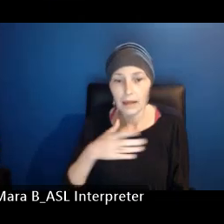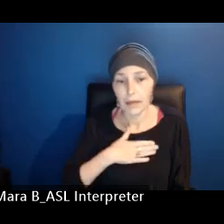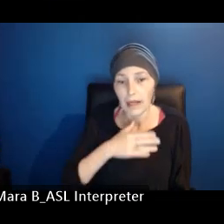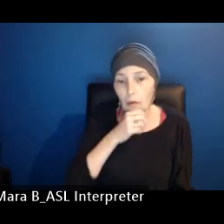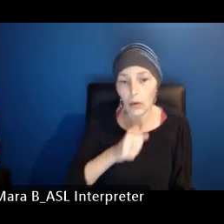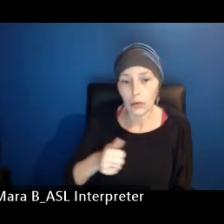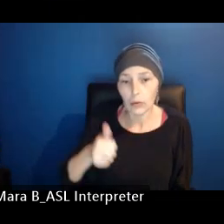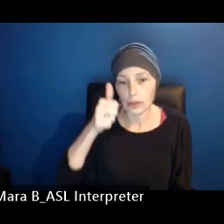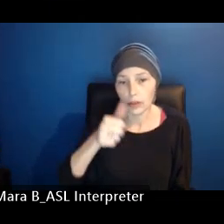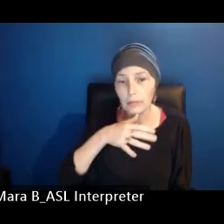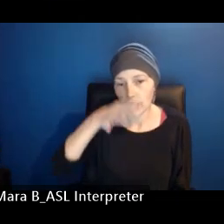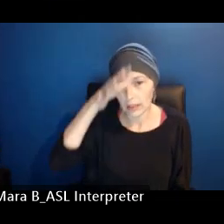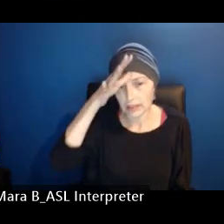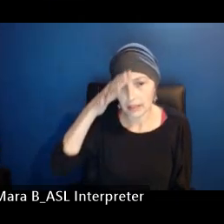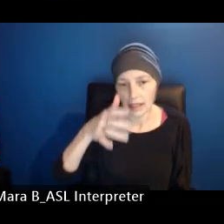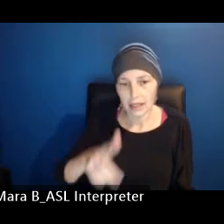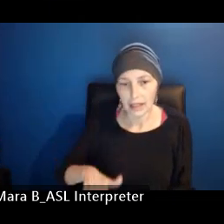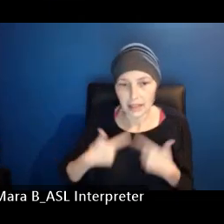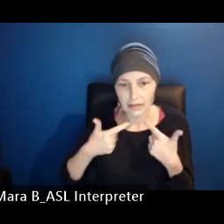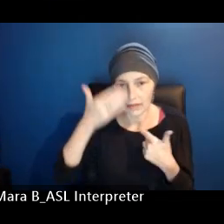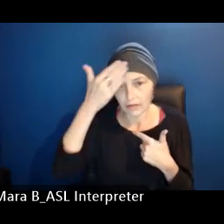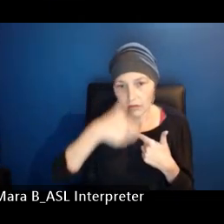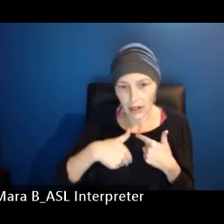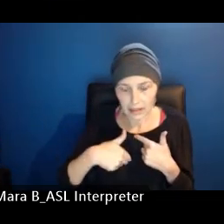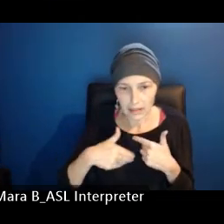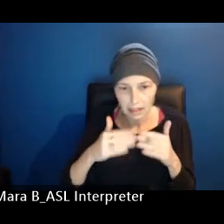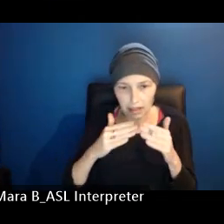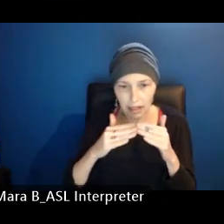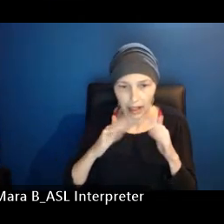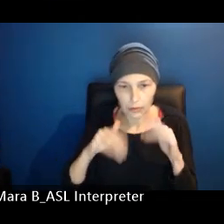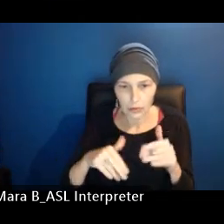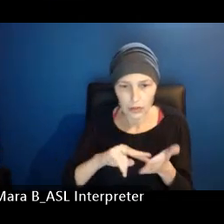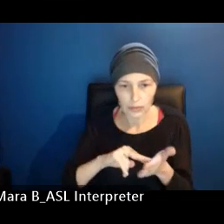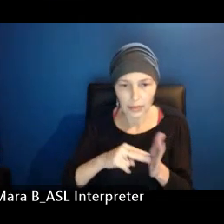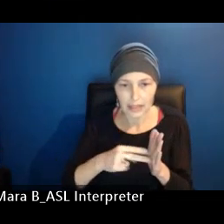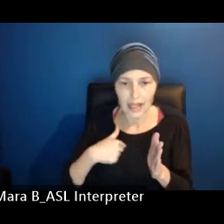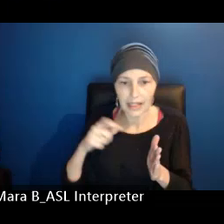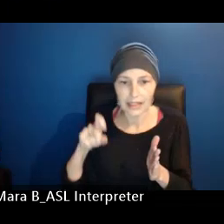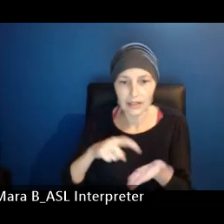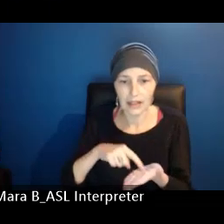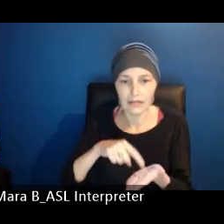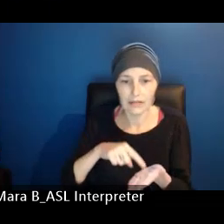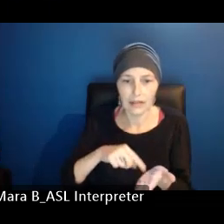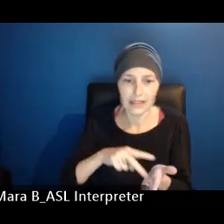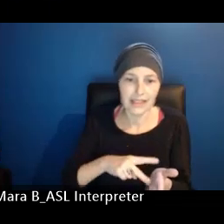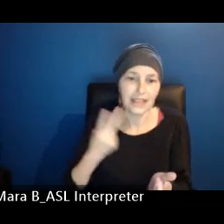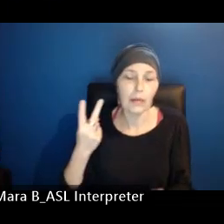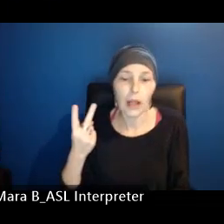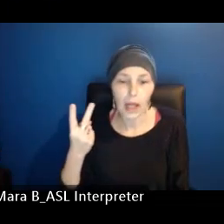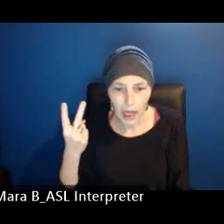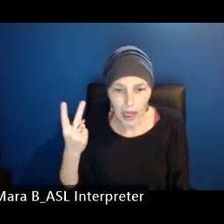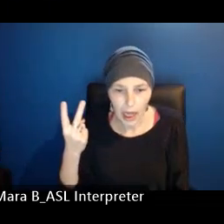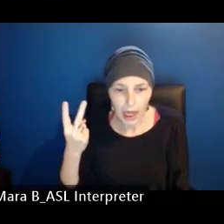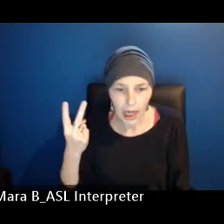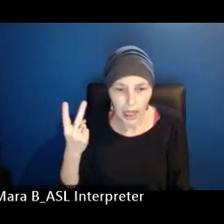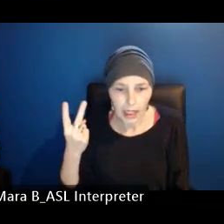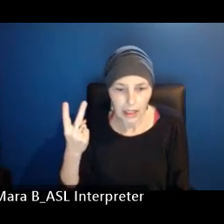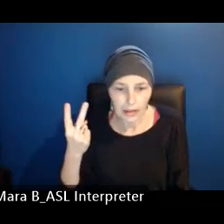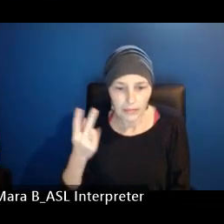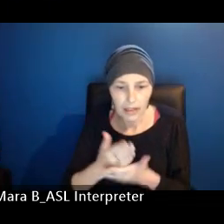house. I don't know how I'm going to be able to afford double. For some of us that are small, like some of us that have